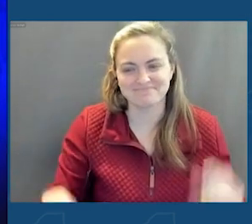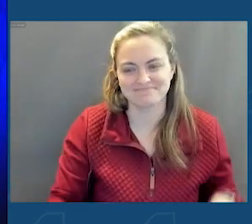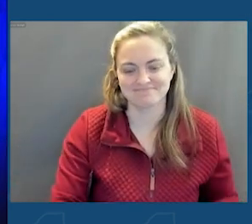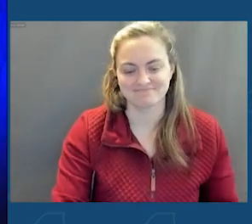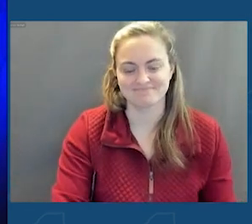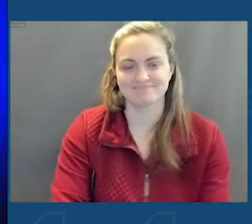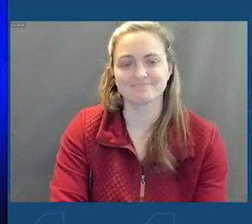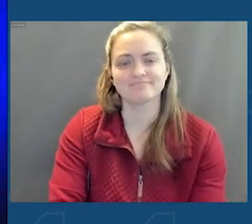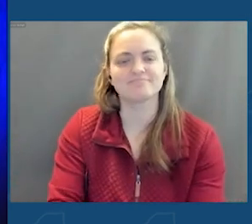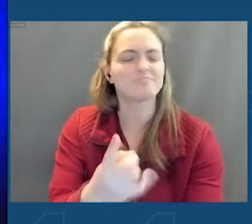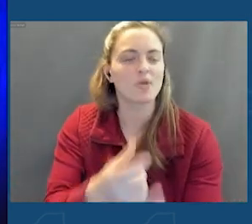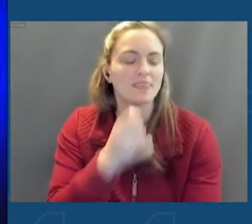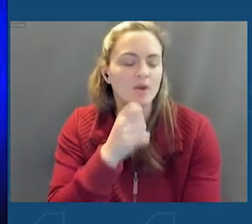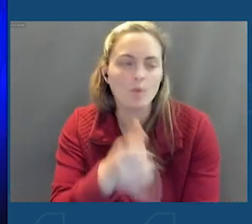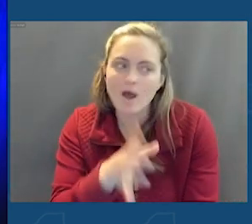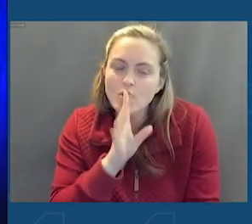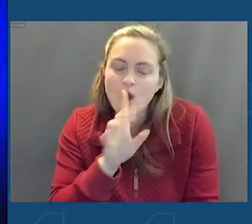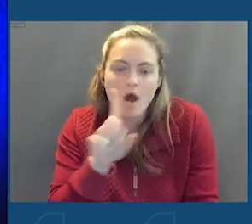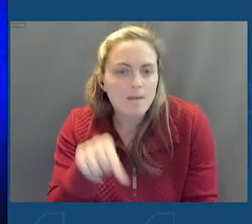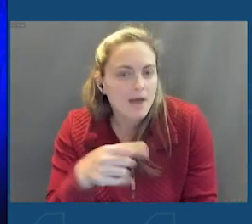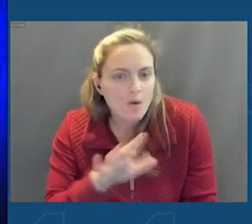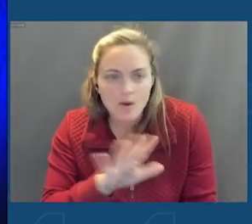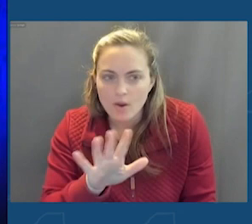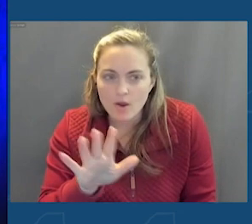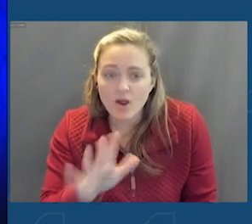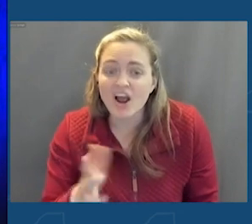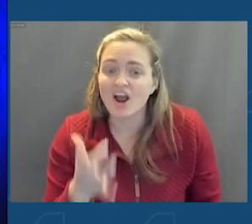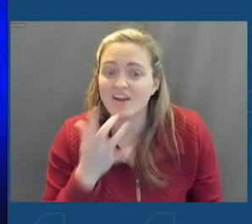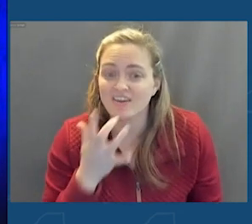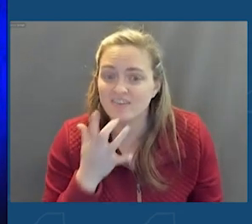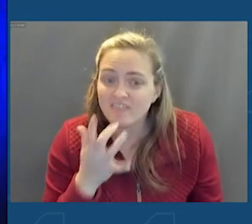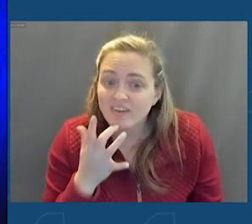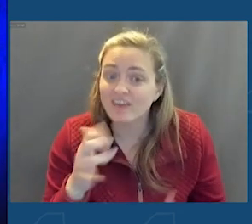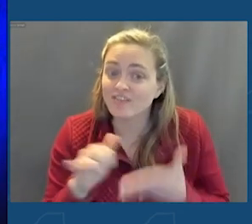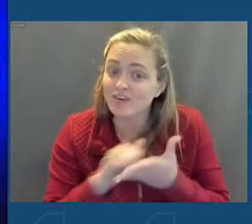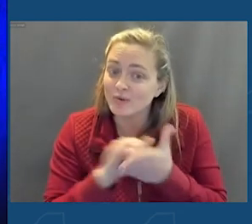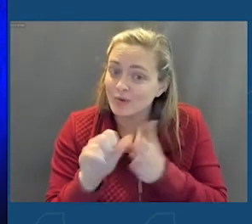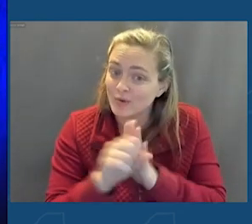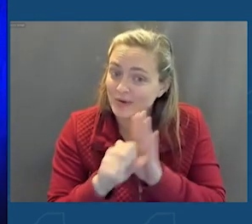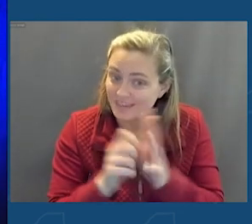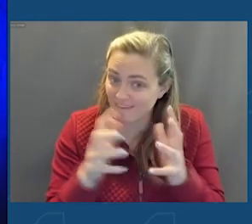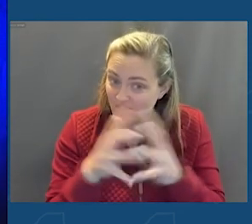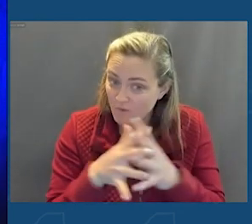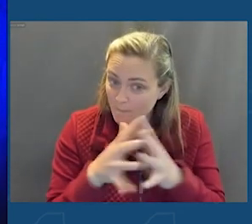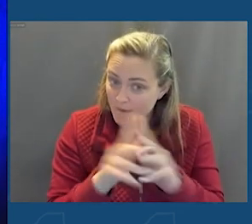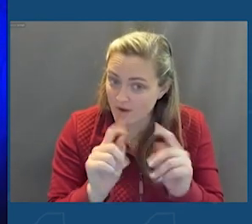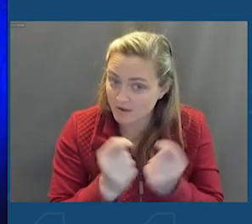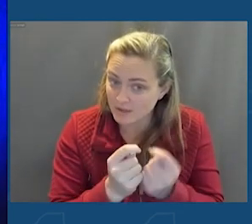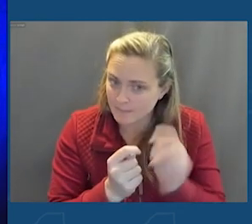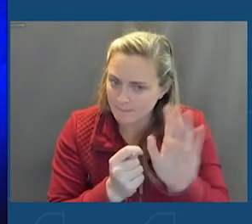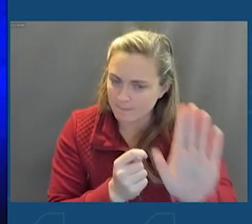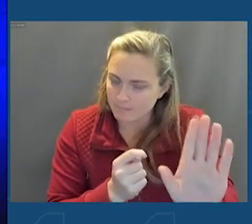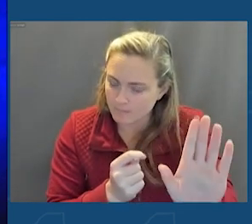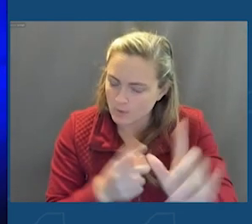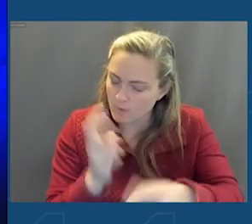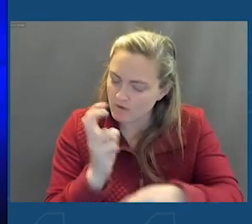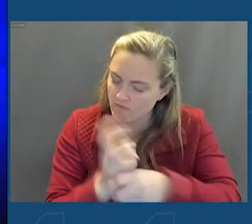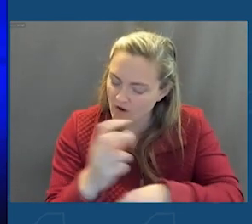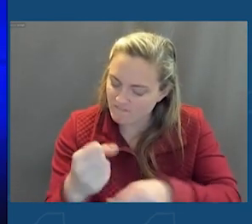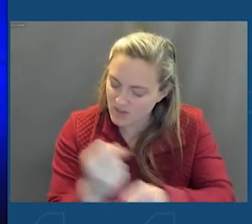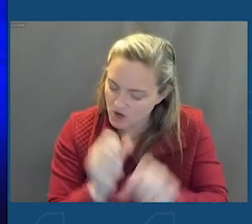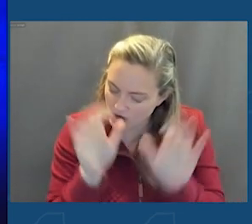One thing we're not going to talk about is our favorite New York State football teams, okay? Don't go there. It's been a rough year for all of us,